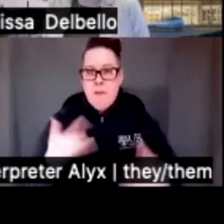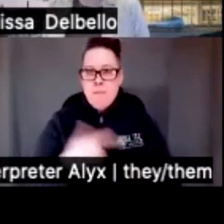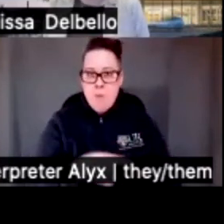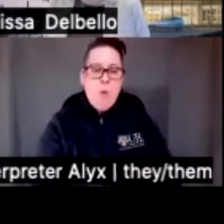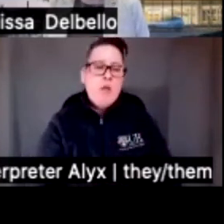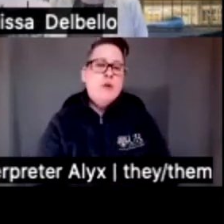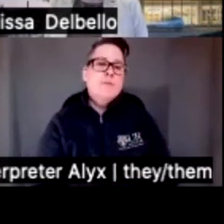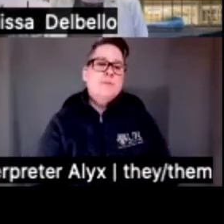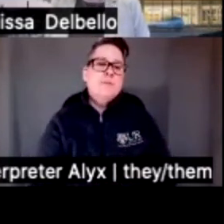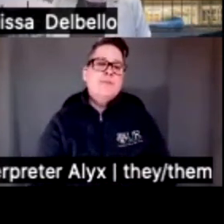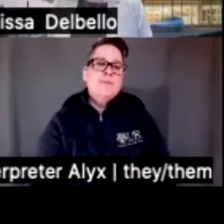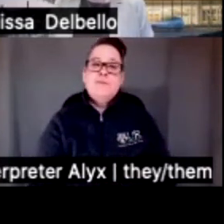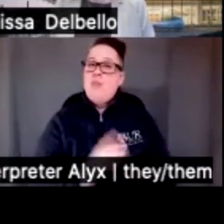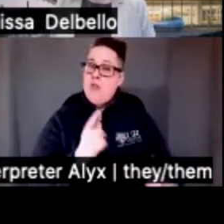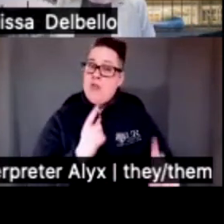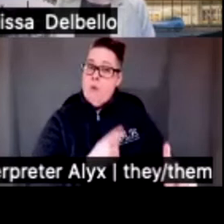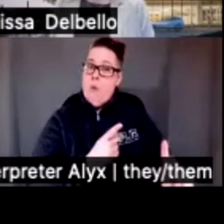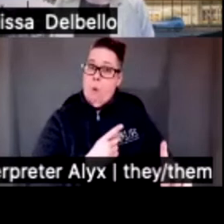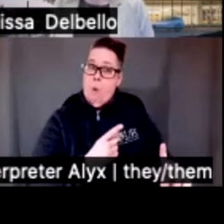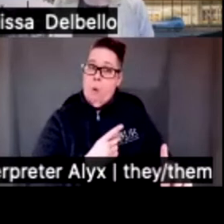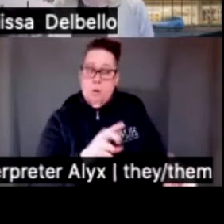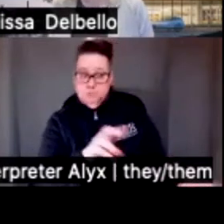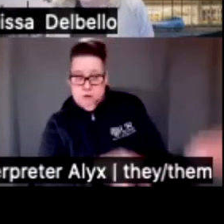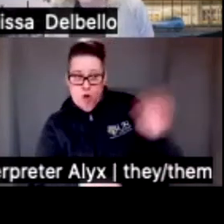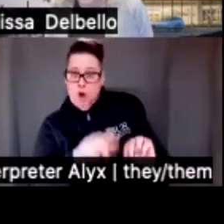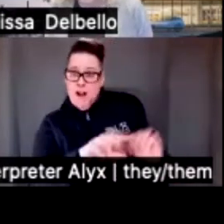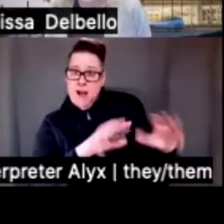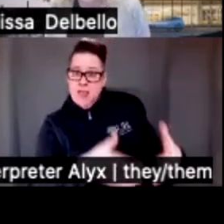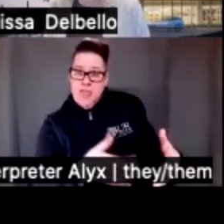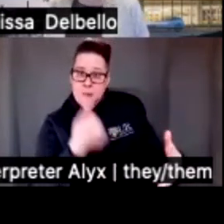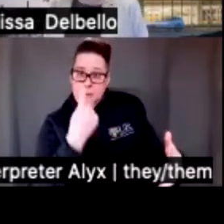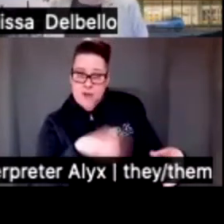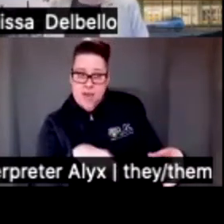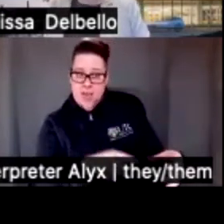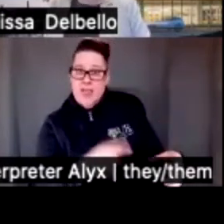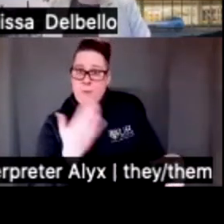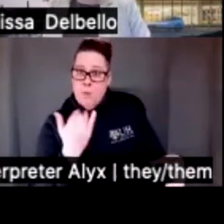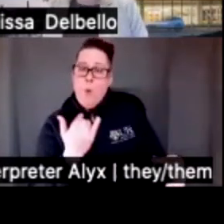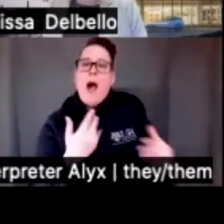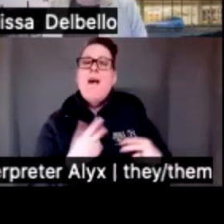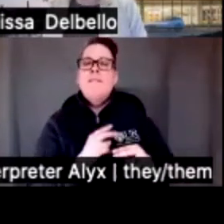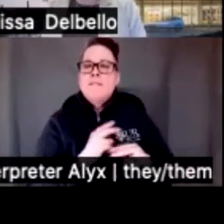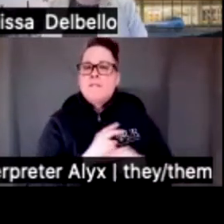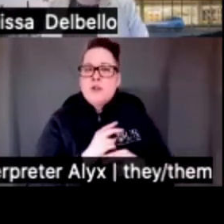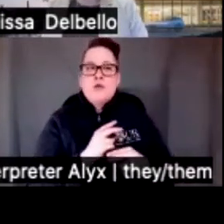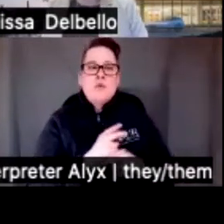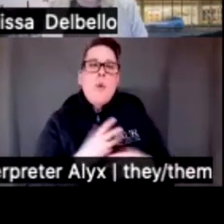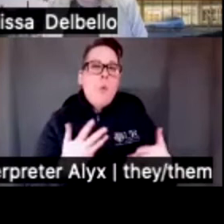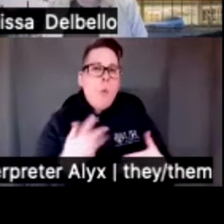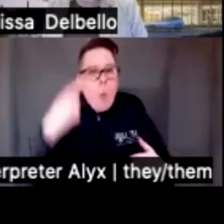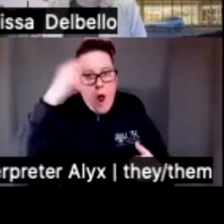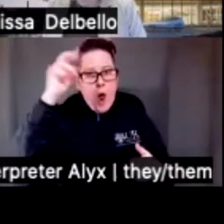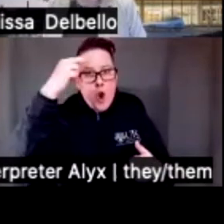our goal of looking and characterizing this population was to figure out what